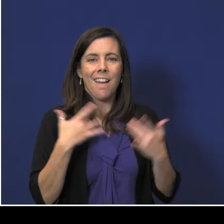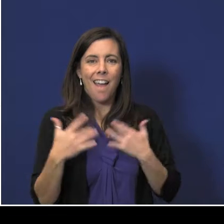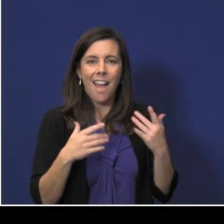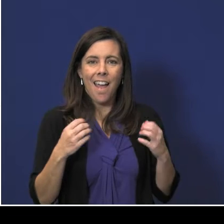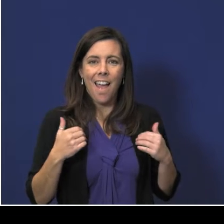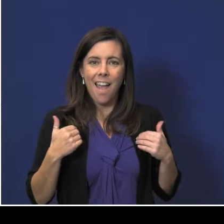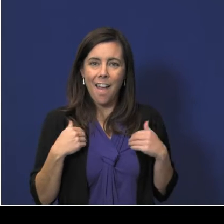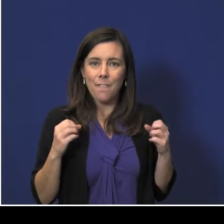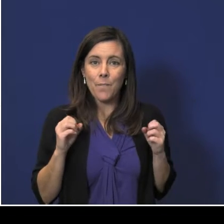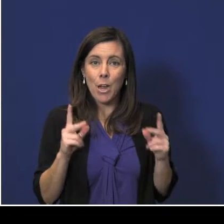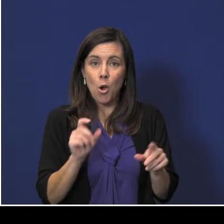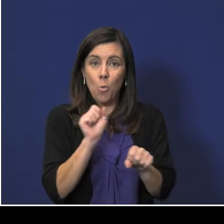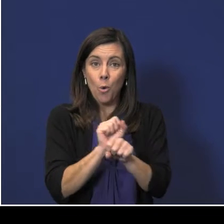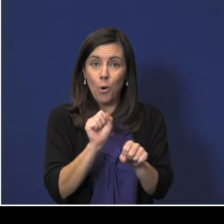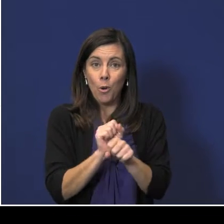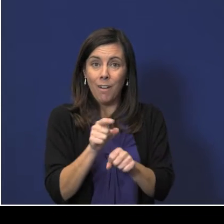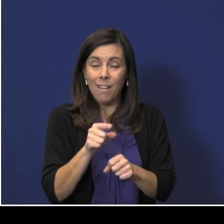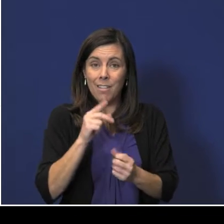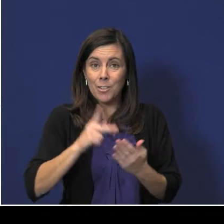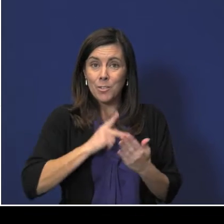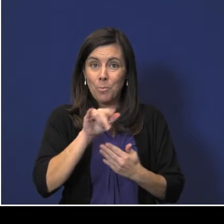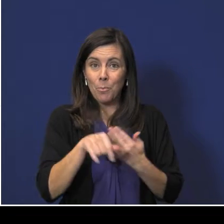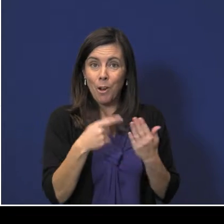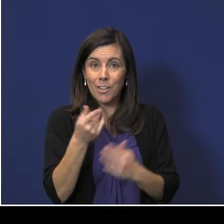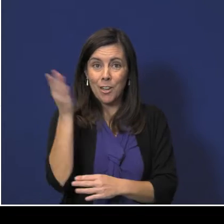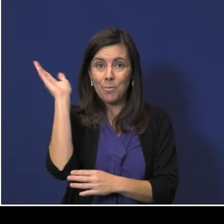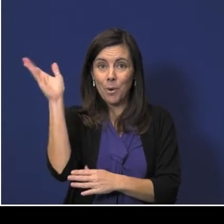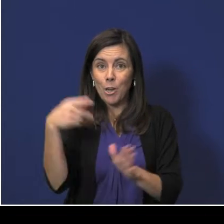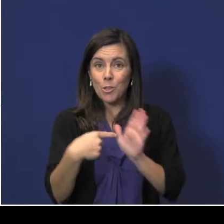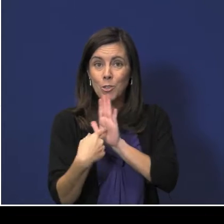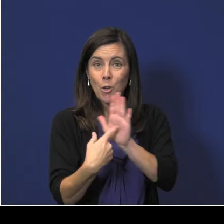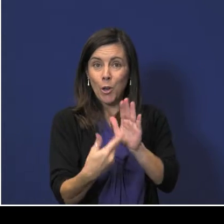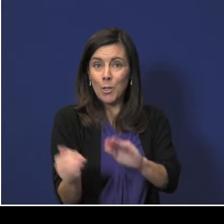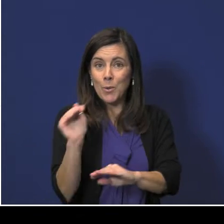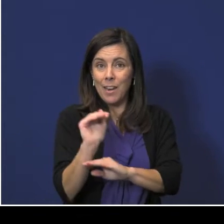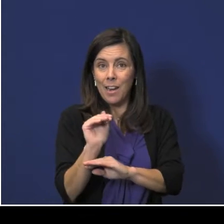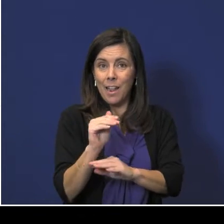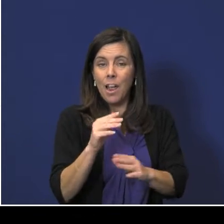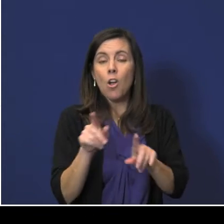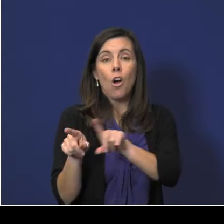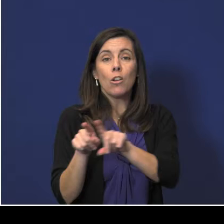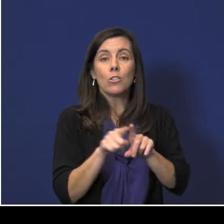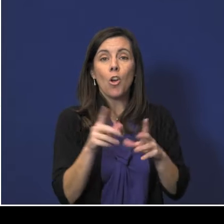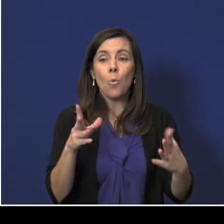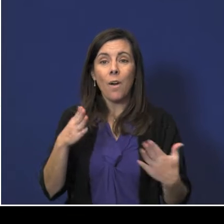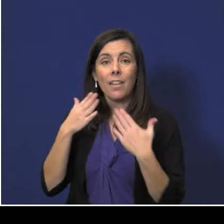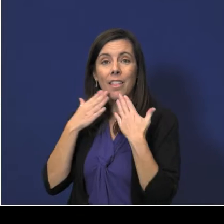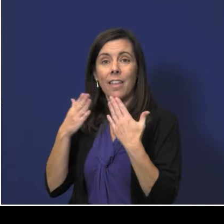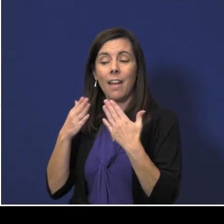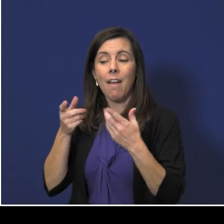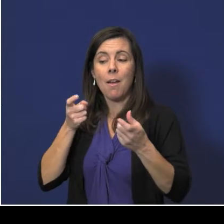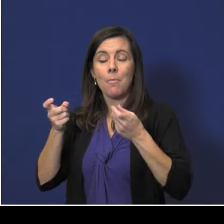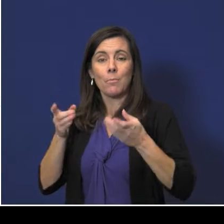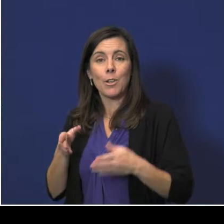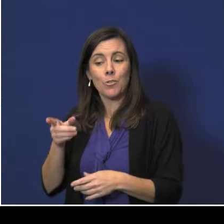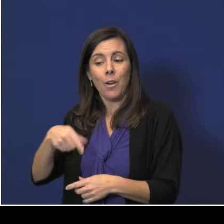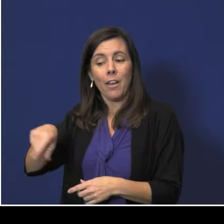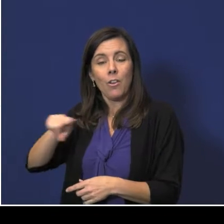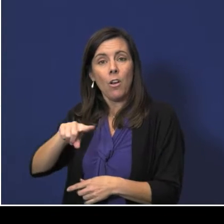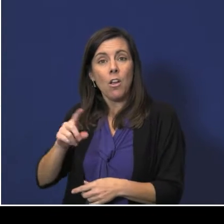work on this project and to present to you tonight. We also want to extend that thank you to administrators, because in